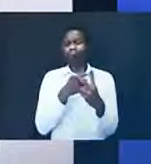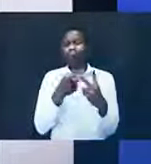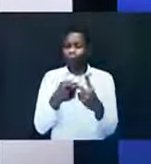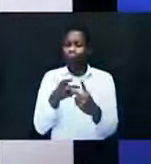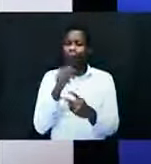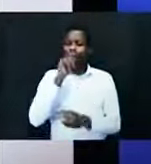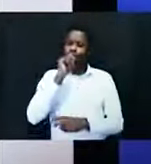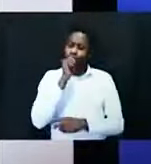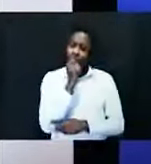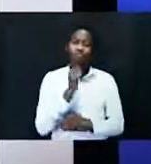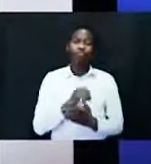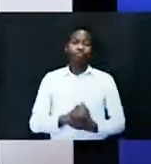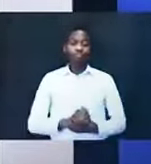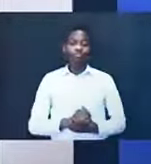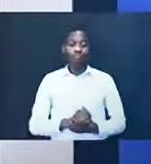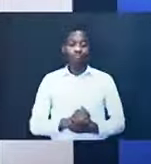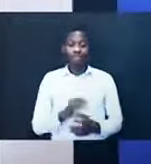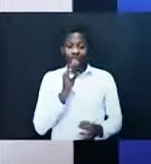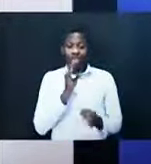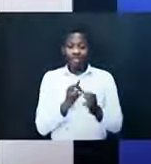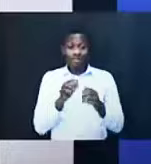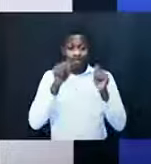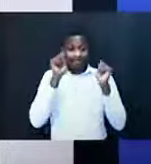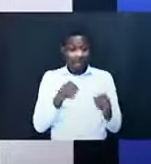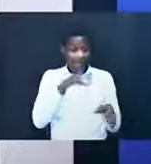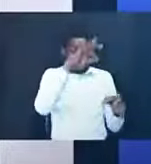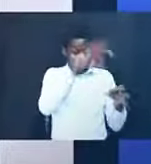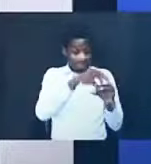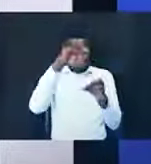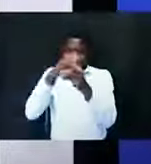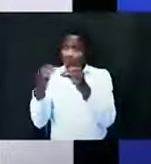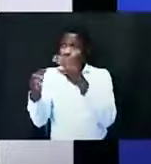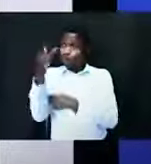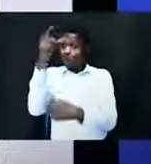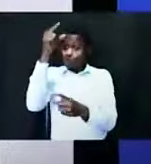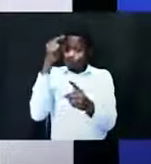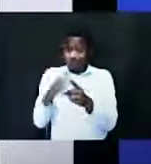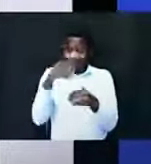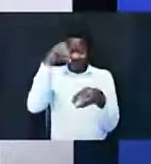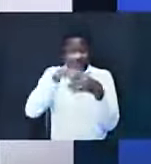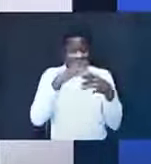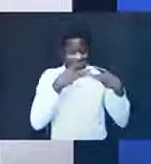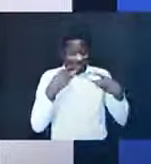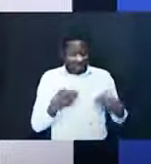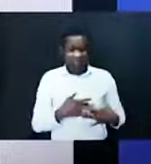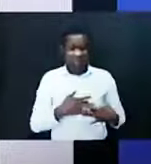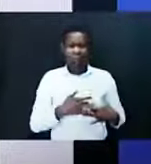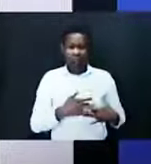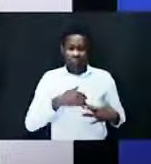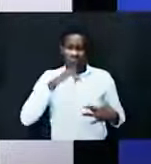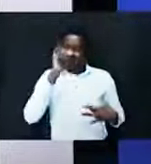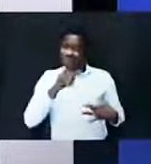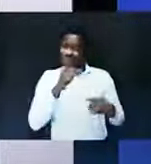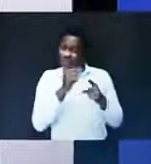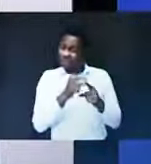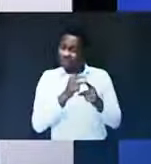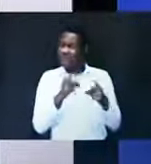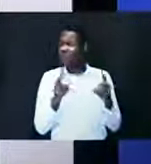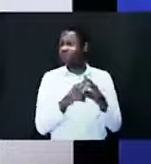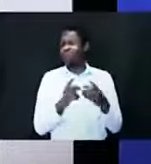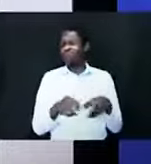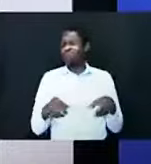God in the heart of man, the word of God is powerful. It